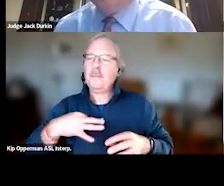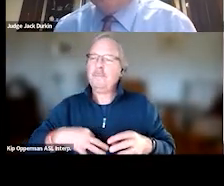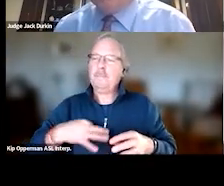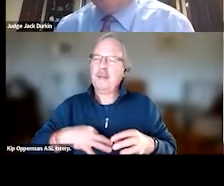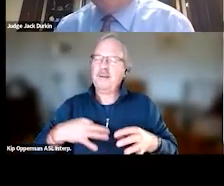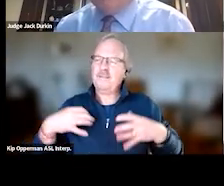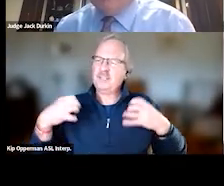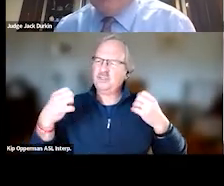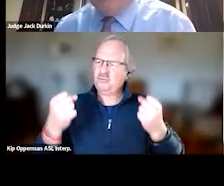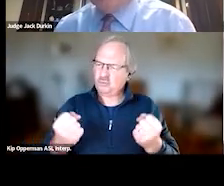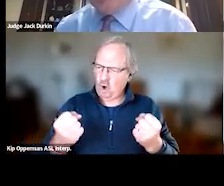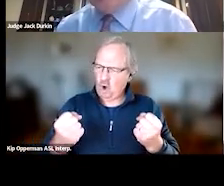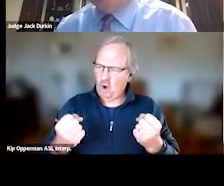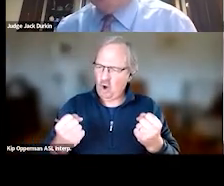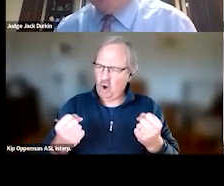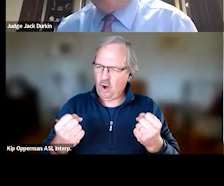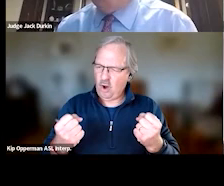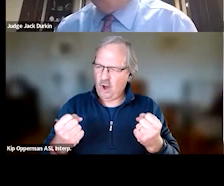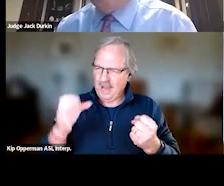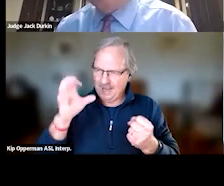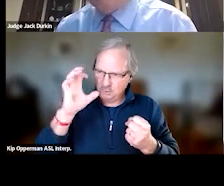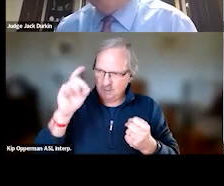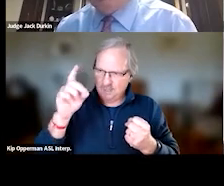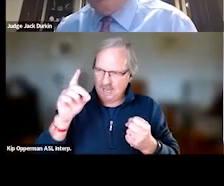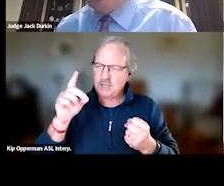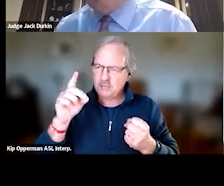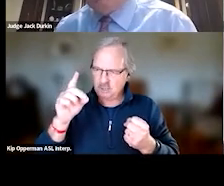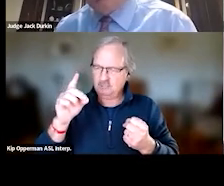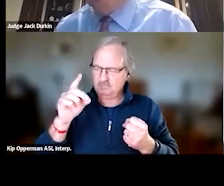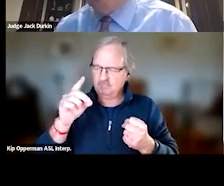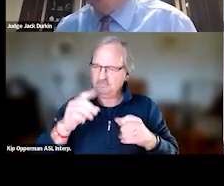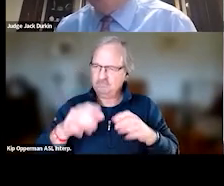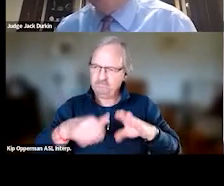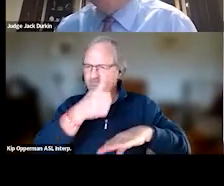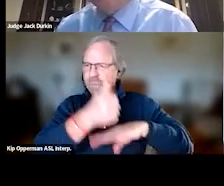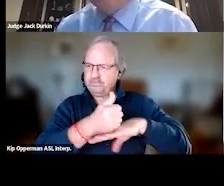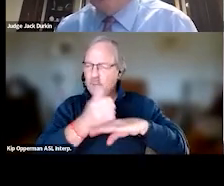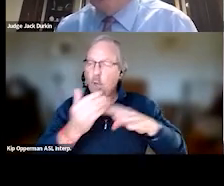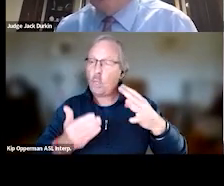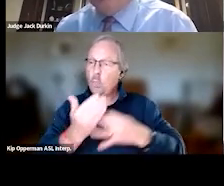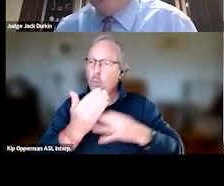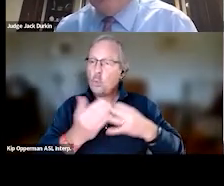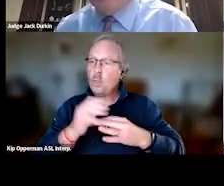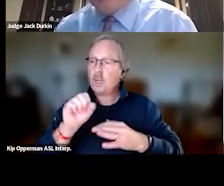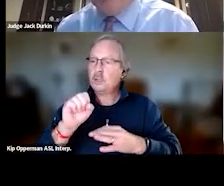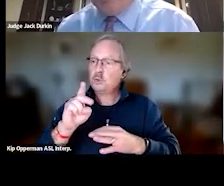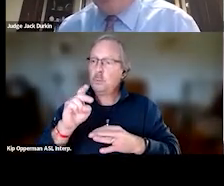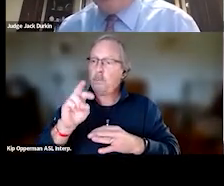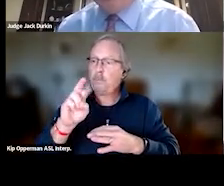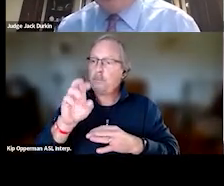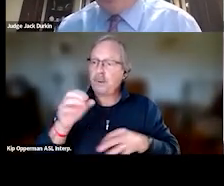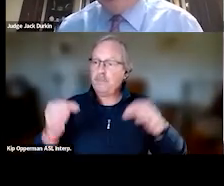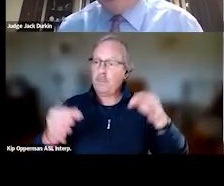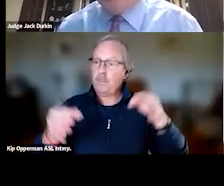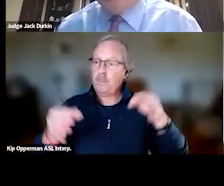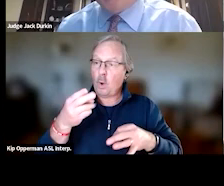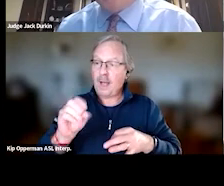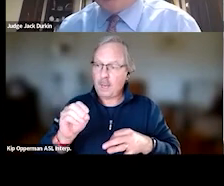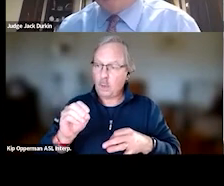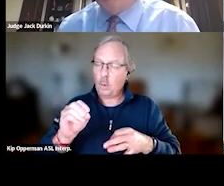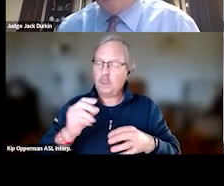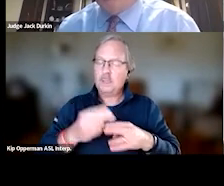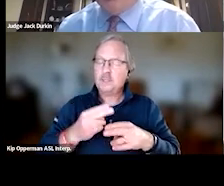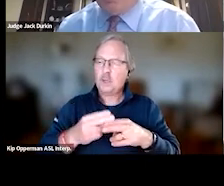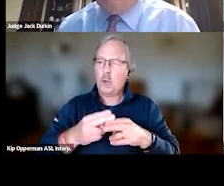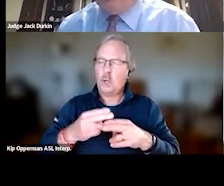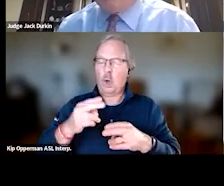strong education platform for this through the Supreme Court of Ohio, and it's called the Ohio Judicial College.